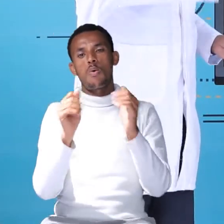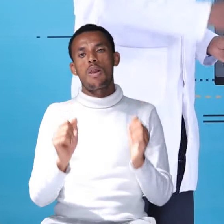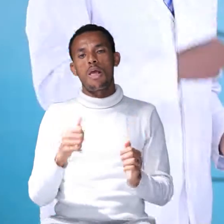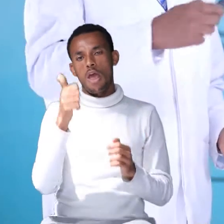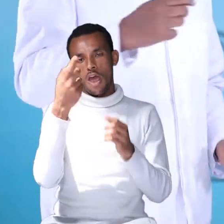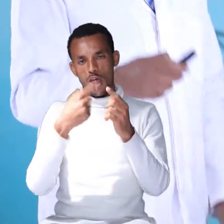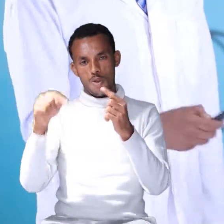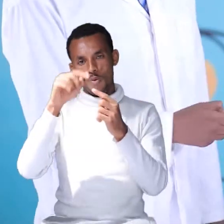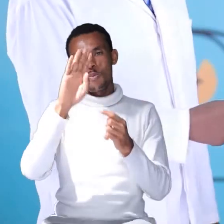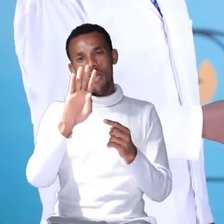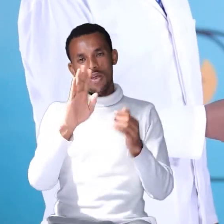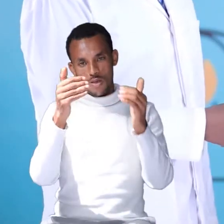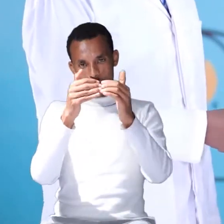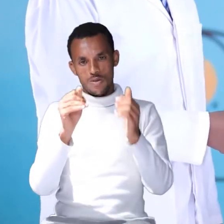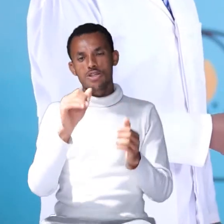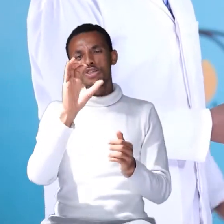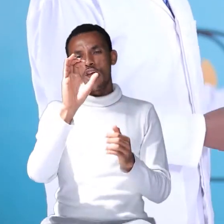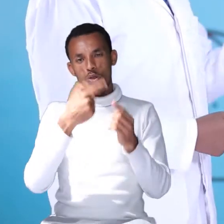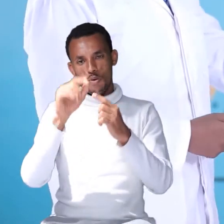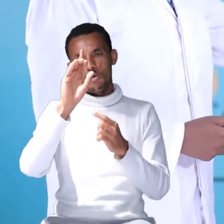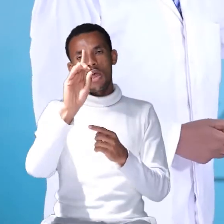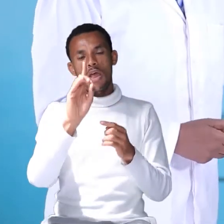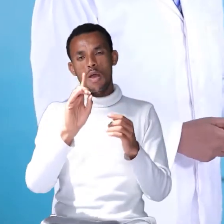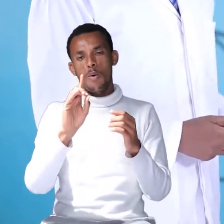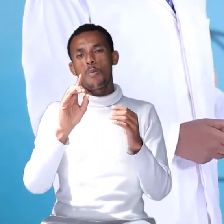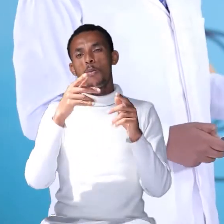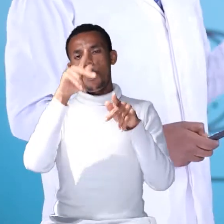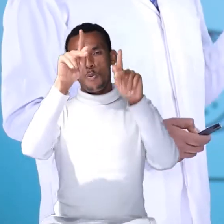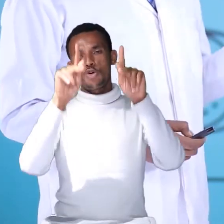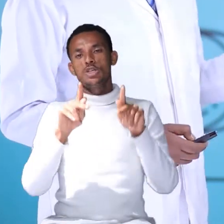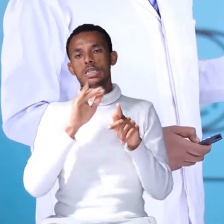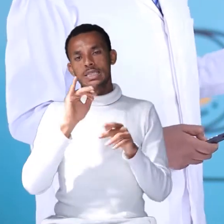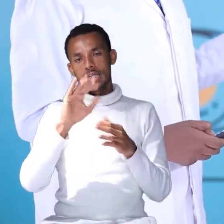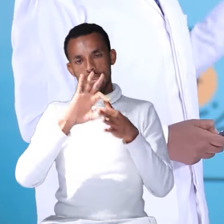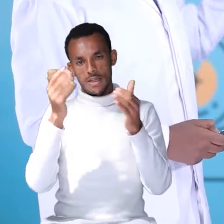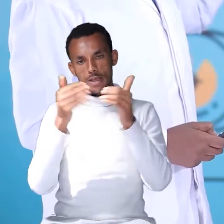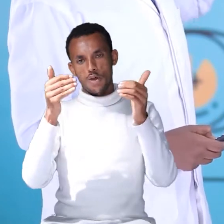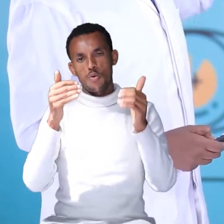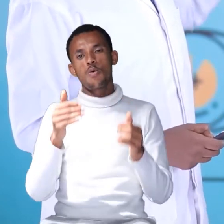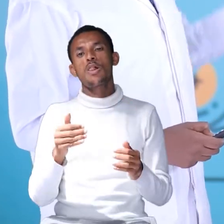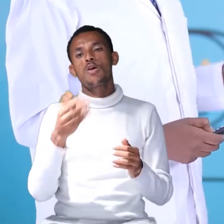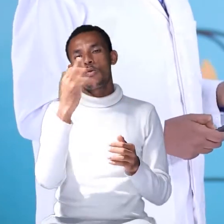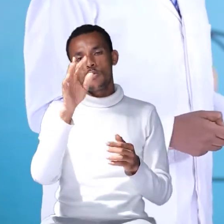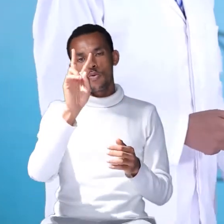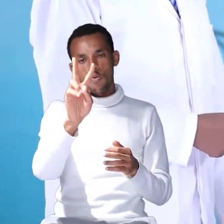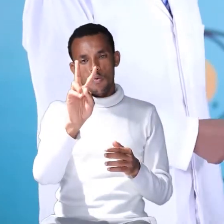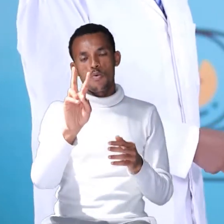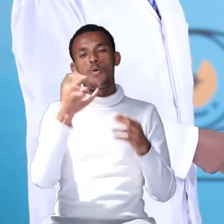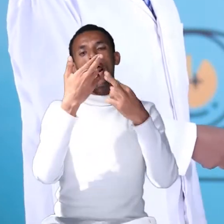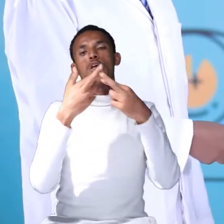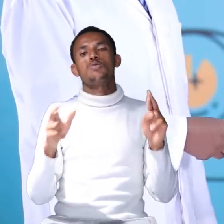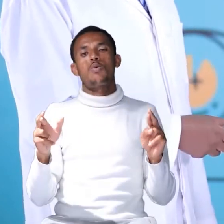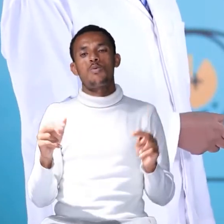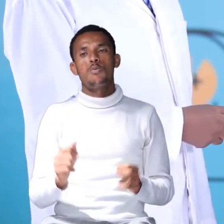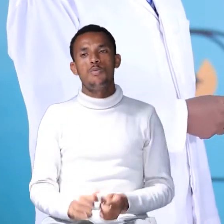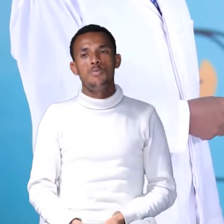A to B is equal to C to D. So proportionality is a statement equality of two ratios it